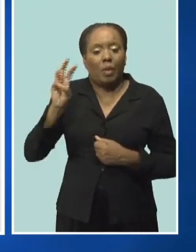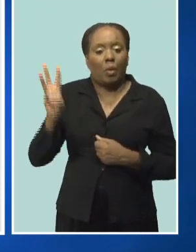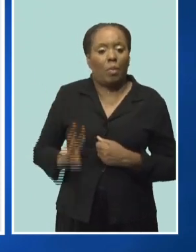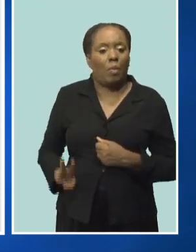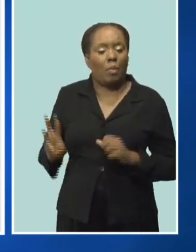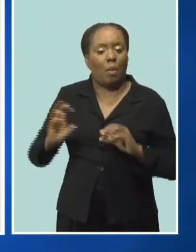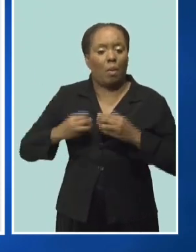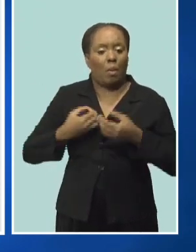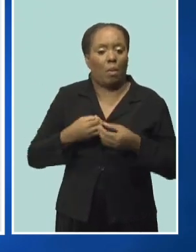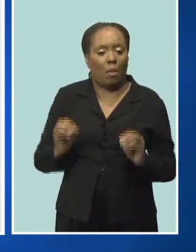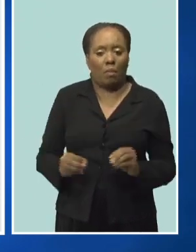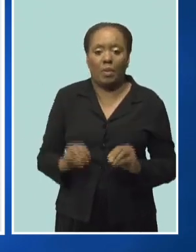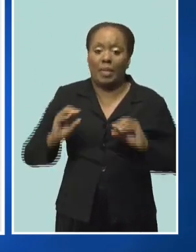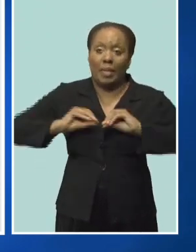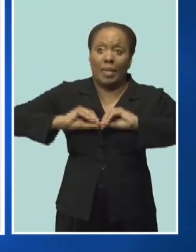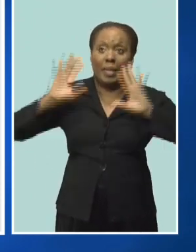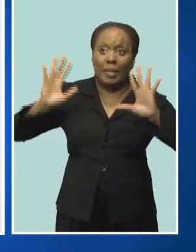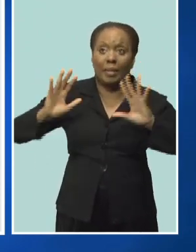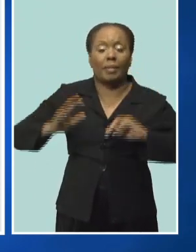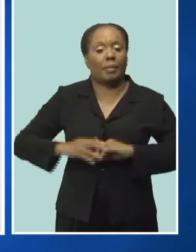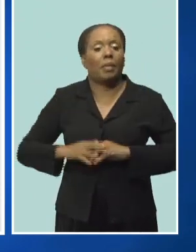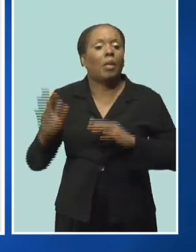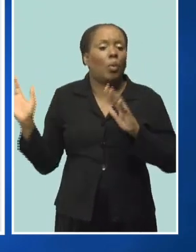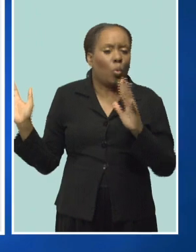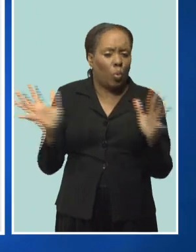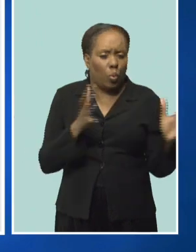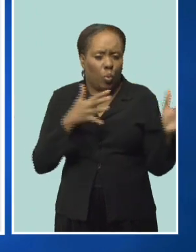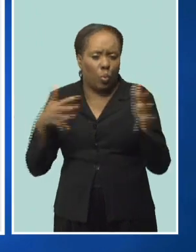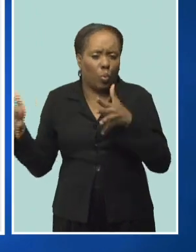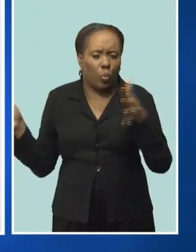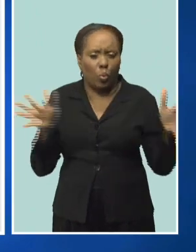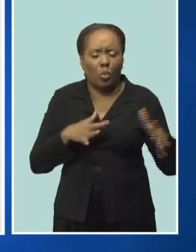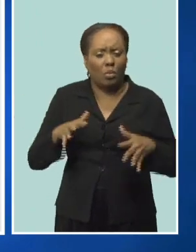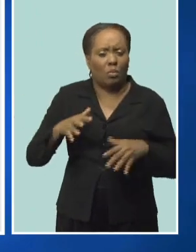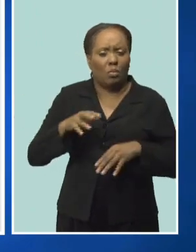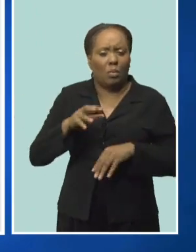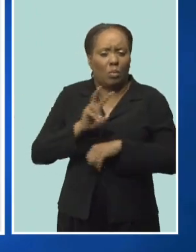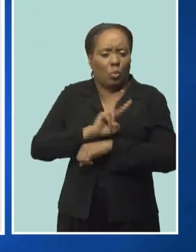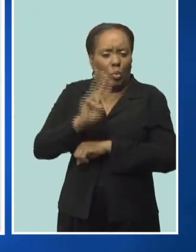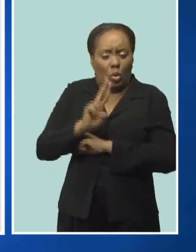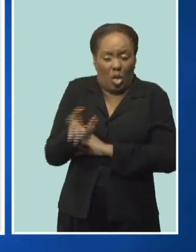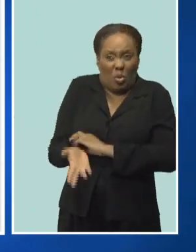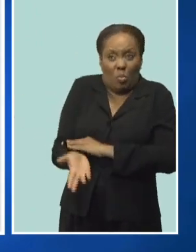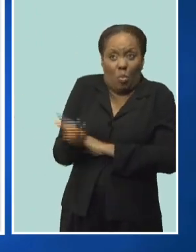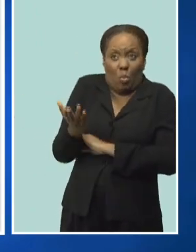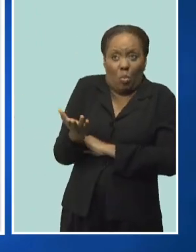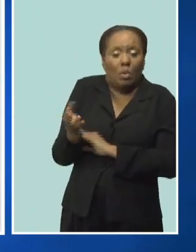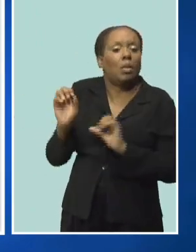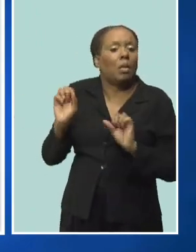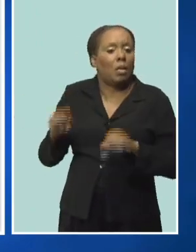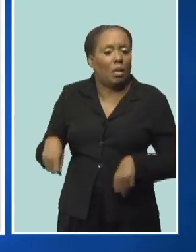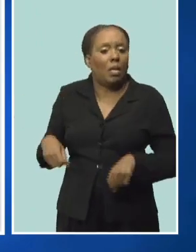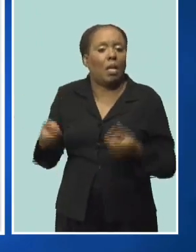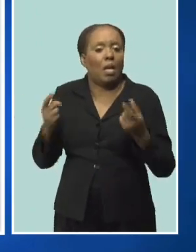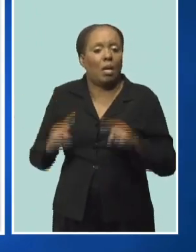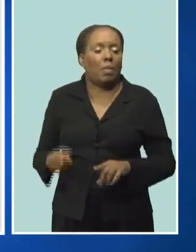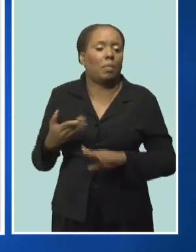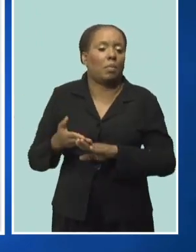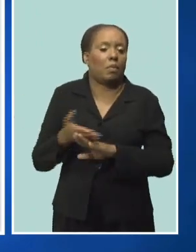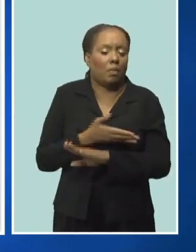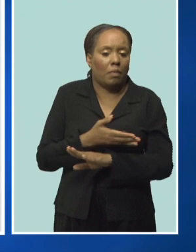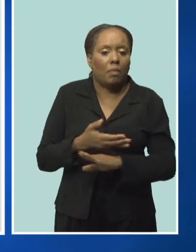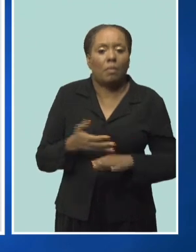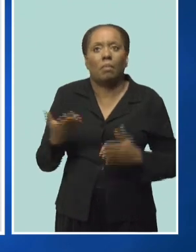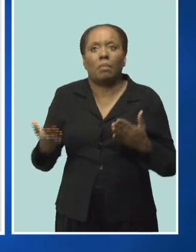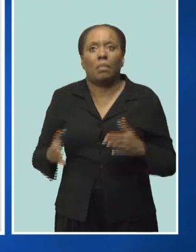very clear that even though they expect these winds to come around 2 o'clock in the morning, it can come earlier. It can come as early